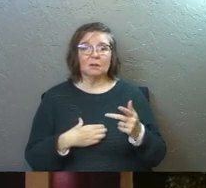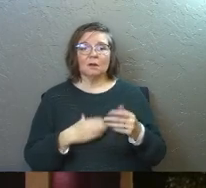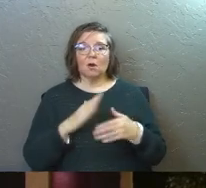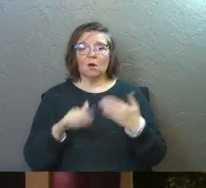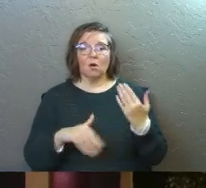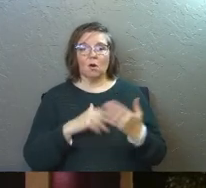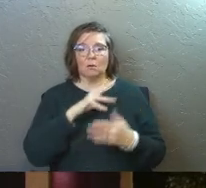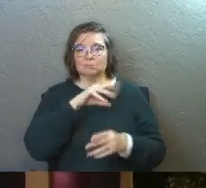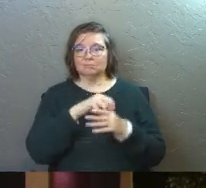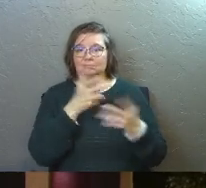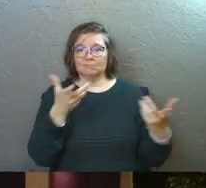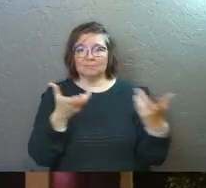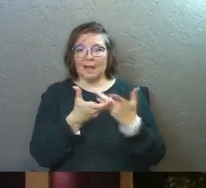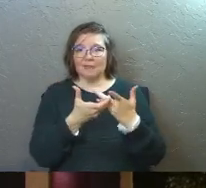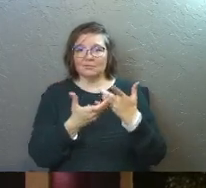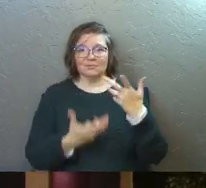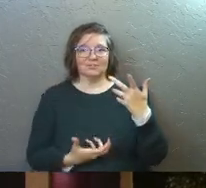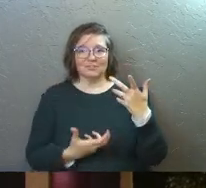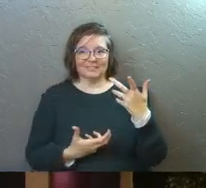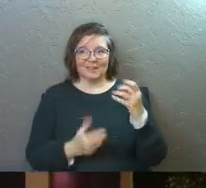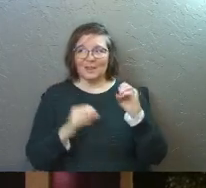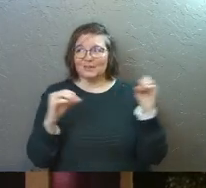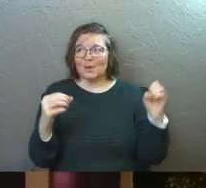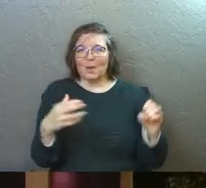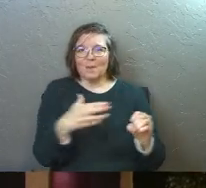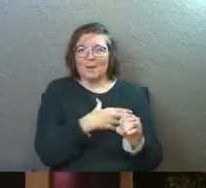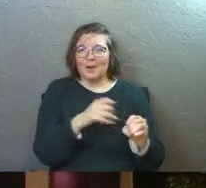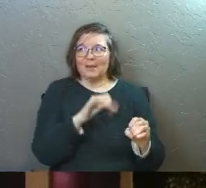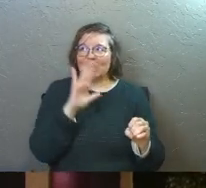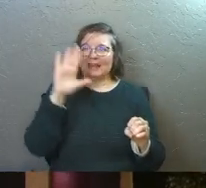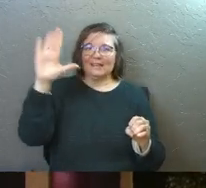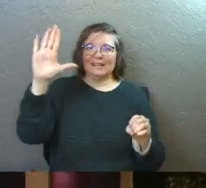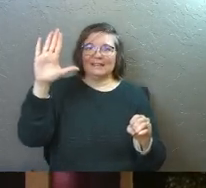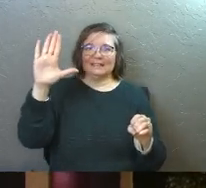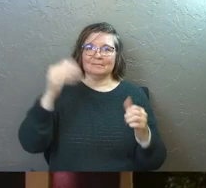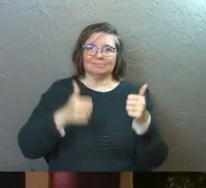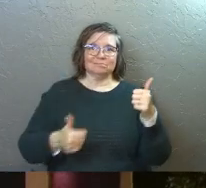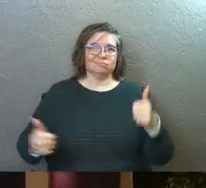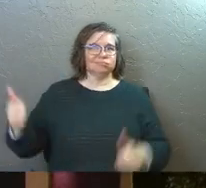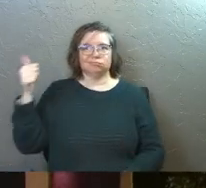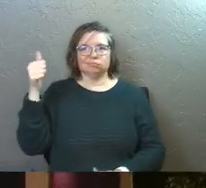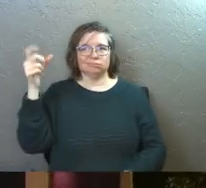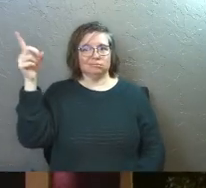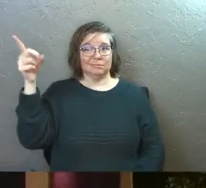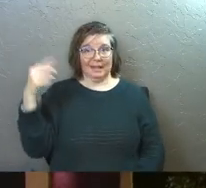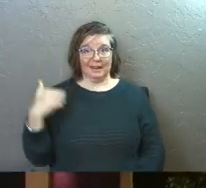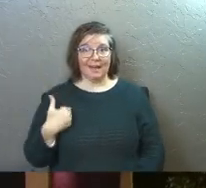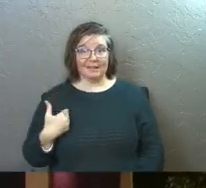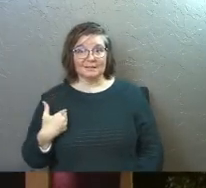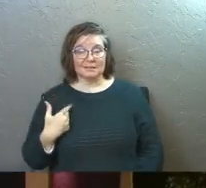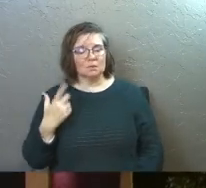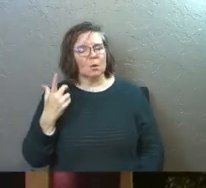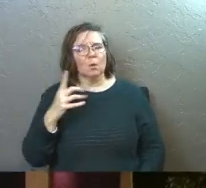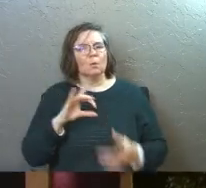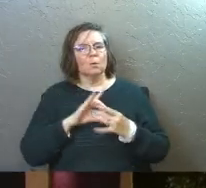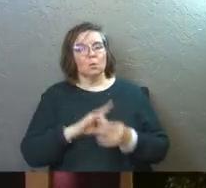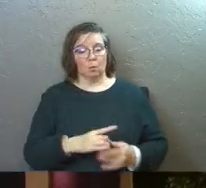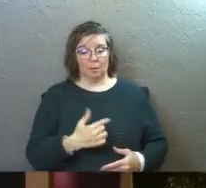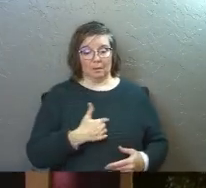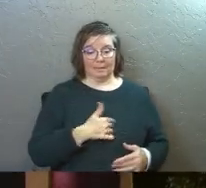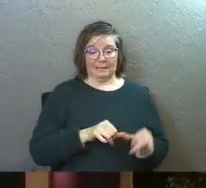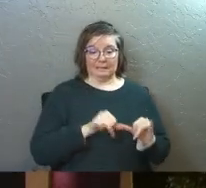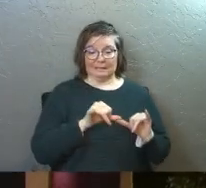it is all unmatched. There is no power like the power of the Almighty God. that he has. So what does this have to do